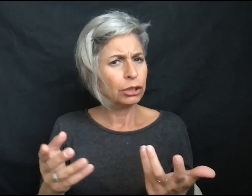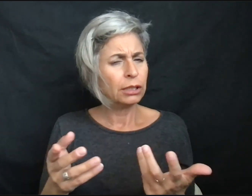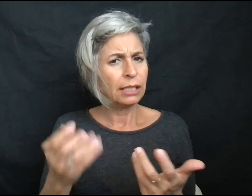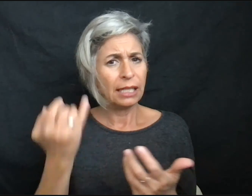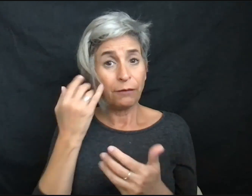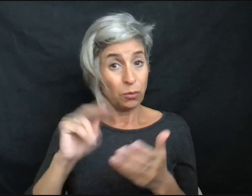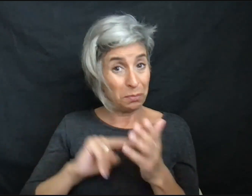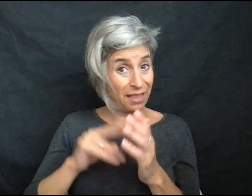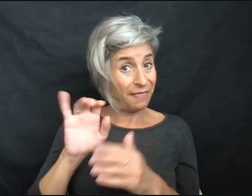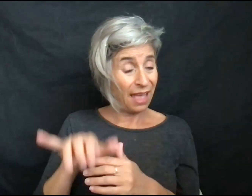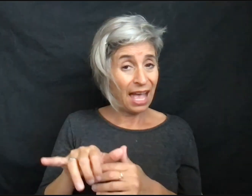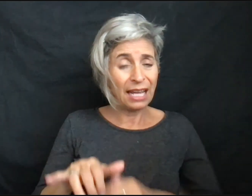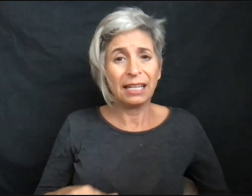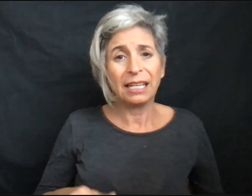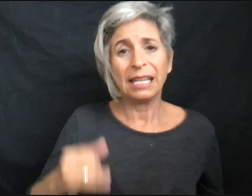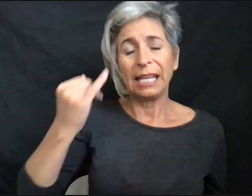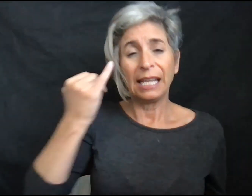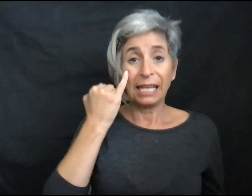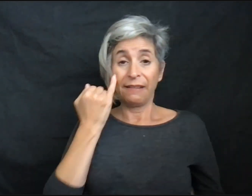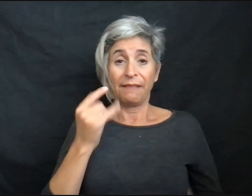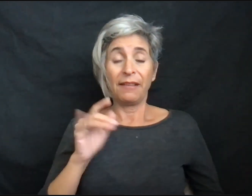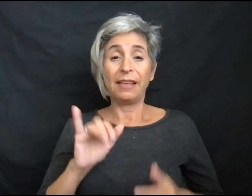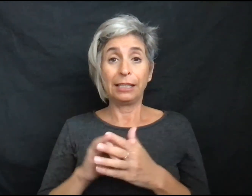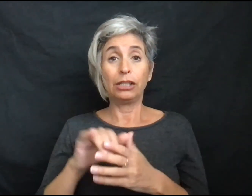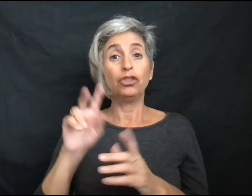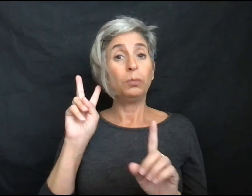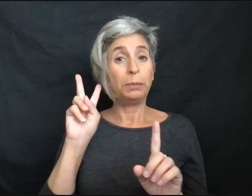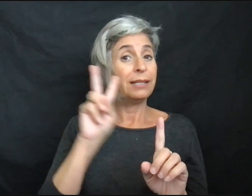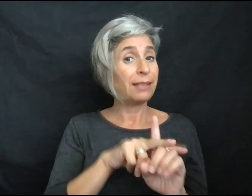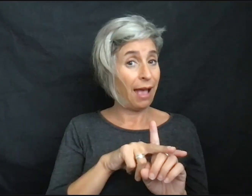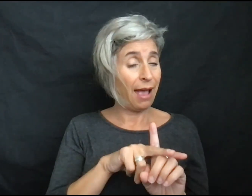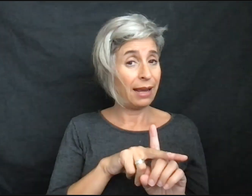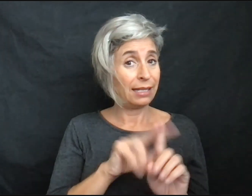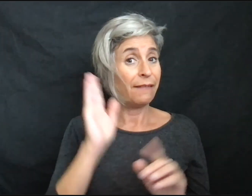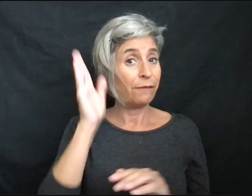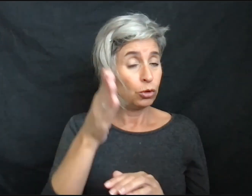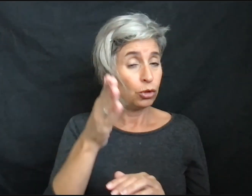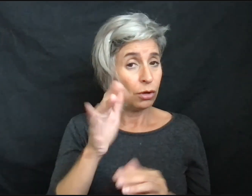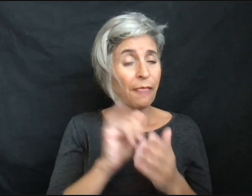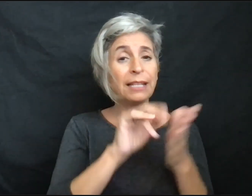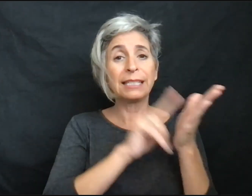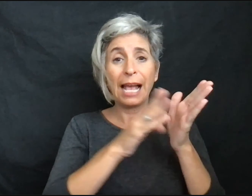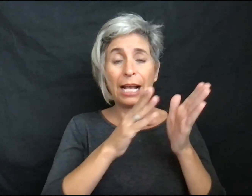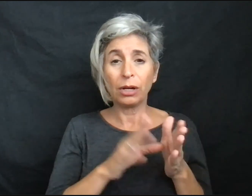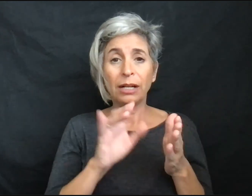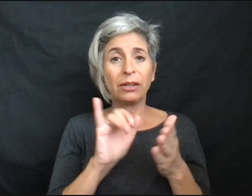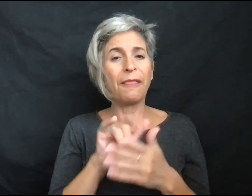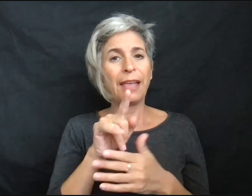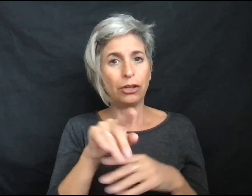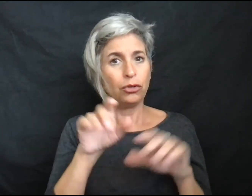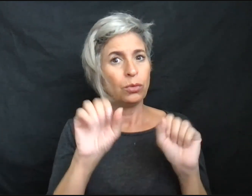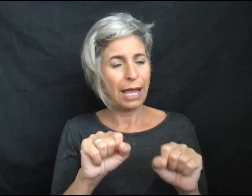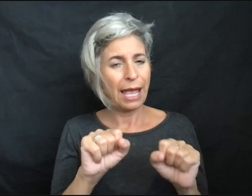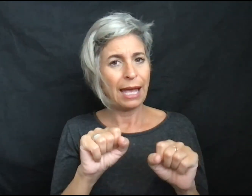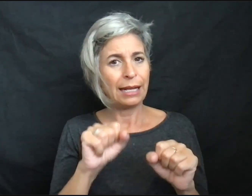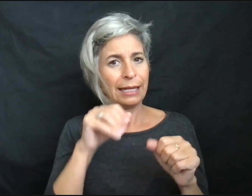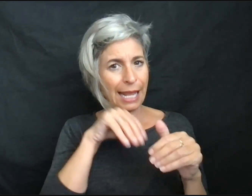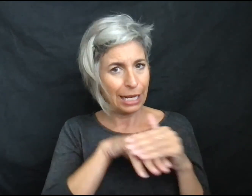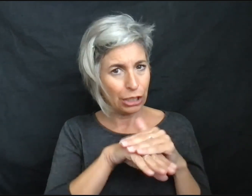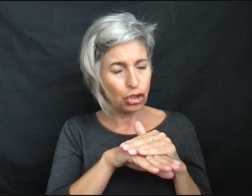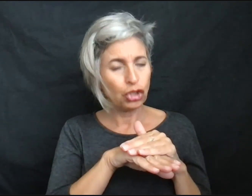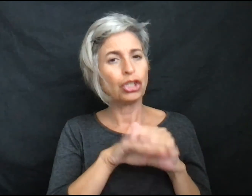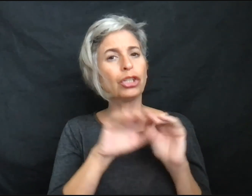means. If it is to be assigned, that is a contractor that you can enter.